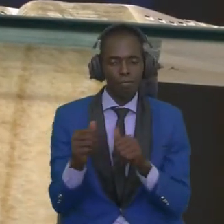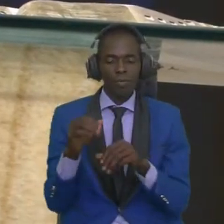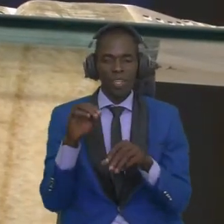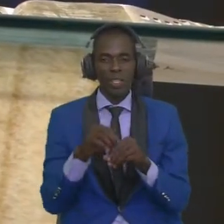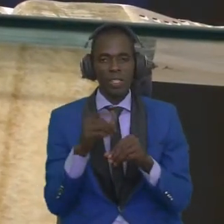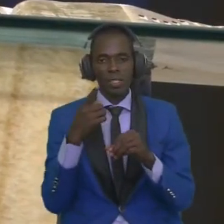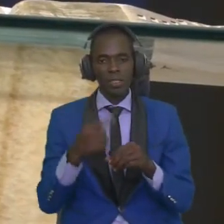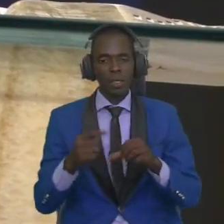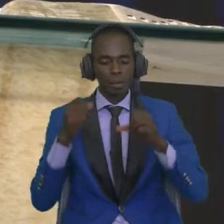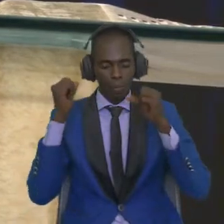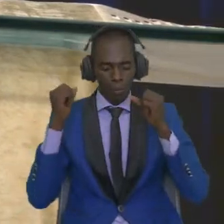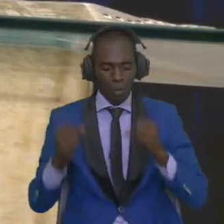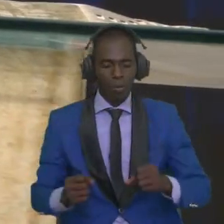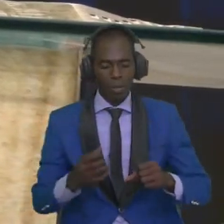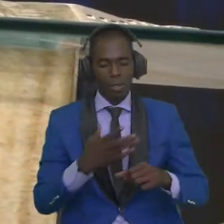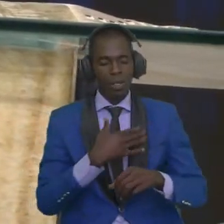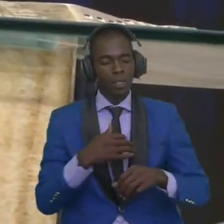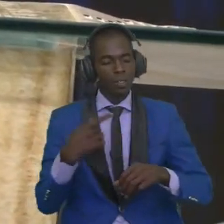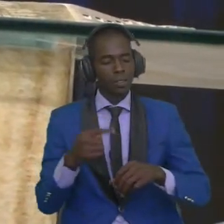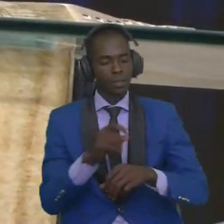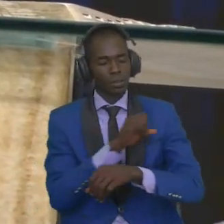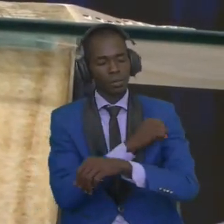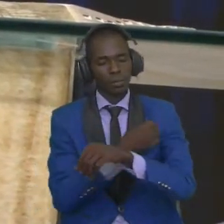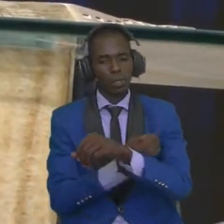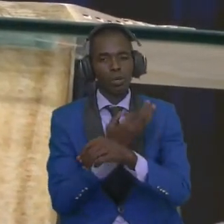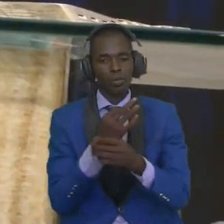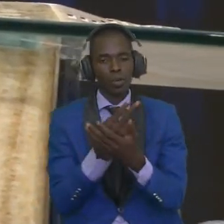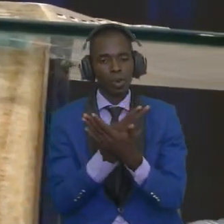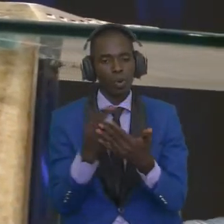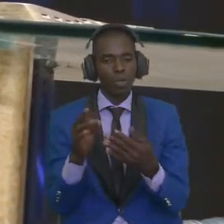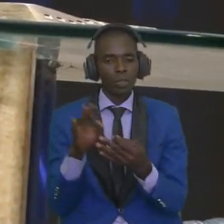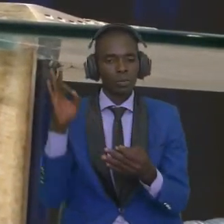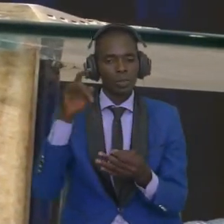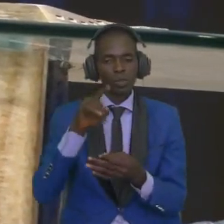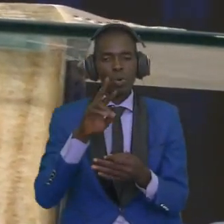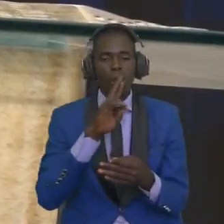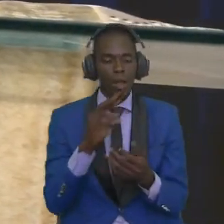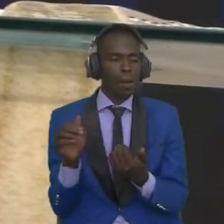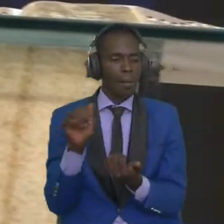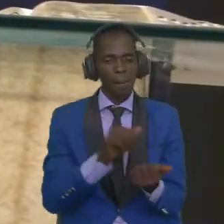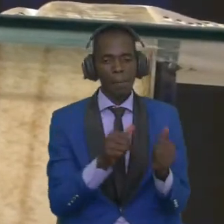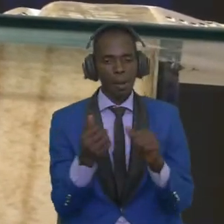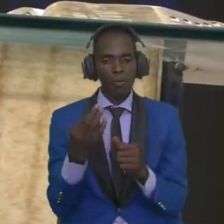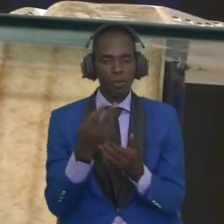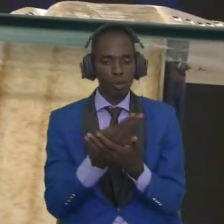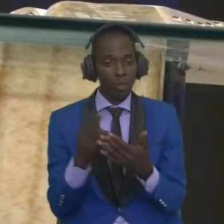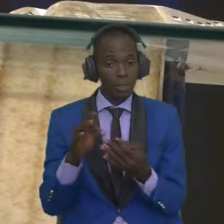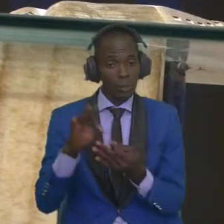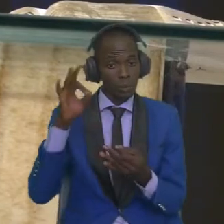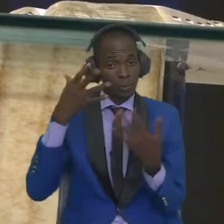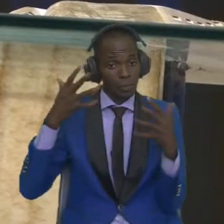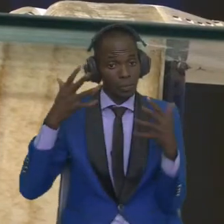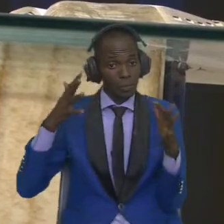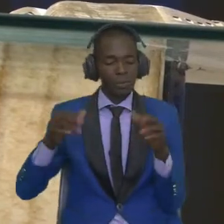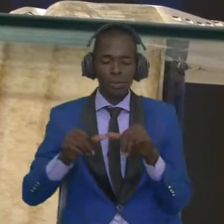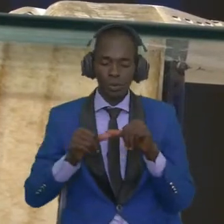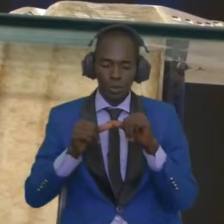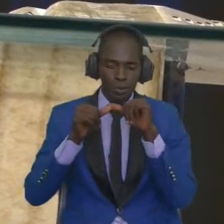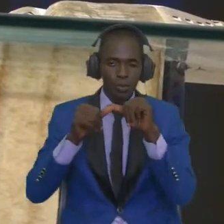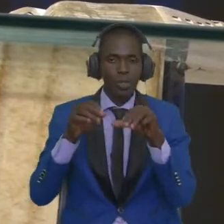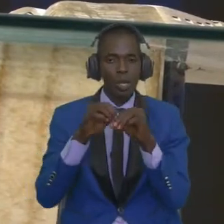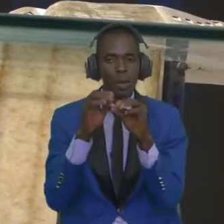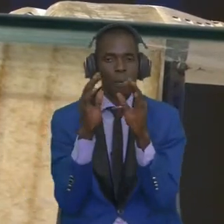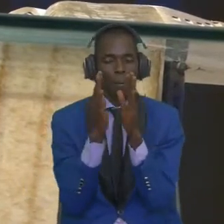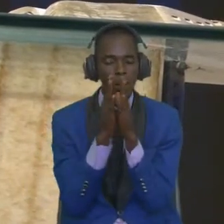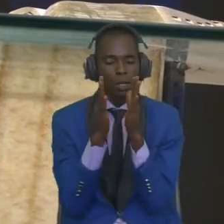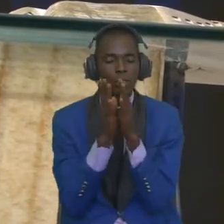empowered, immersed in the Holy Ghost. You're baptized in the Holy Ghost. Continue in prayer to have